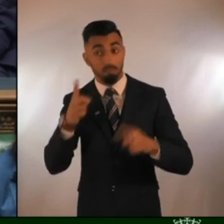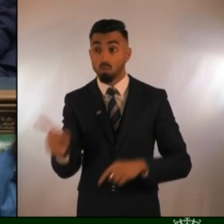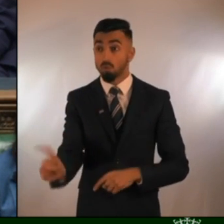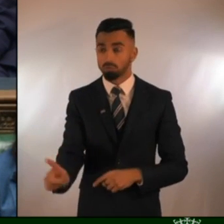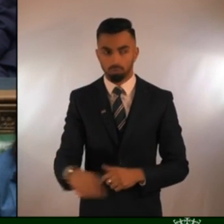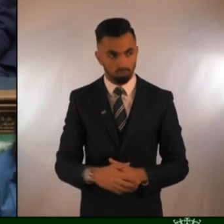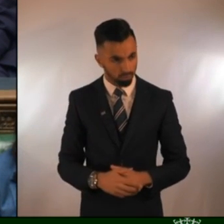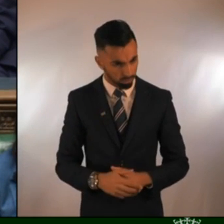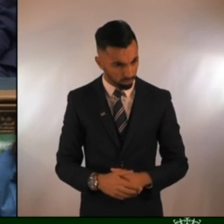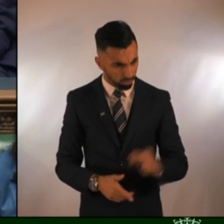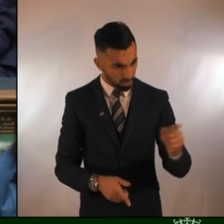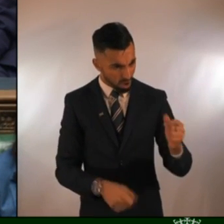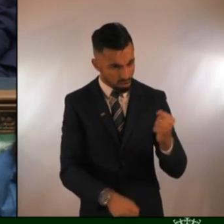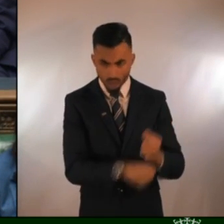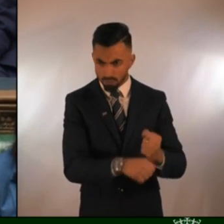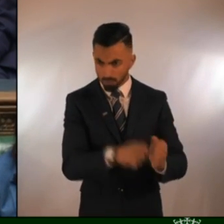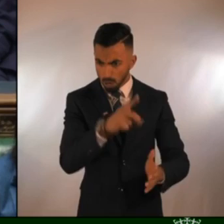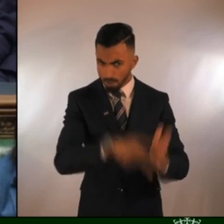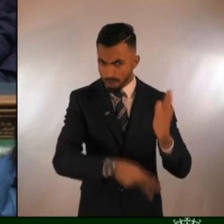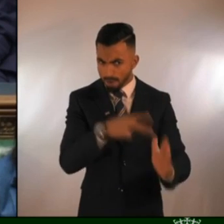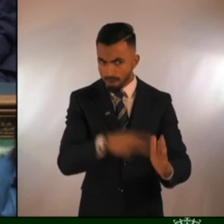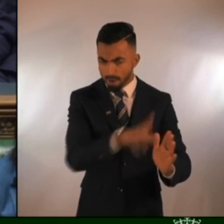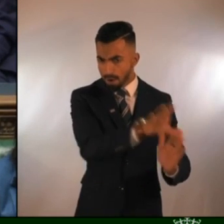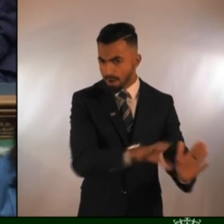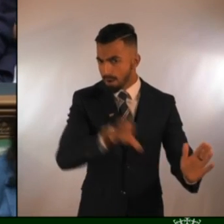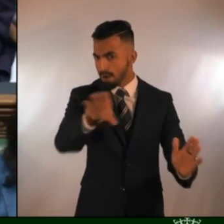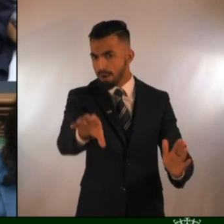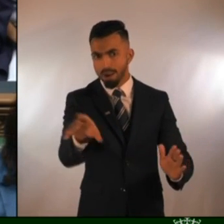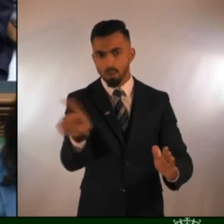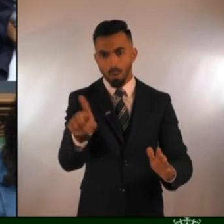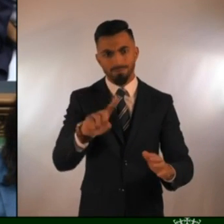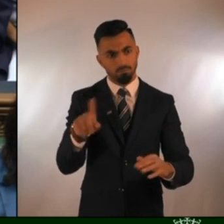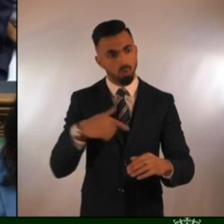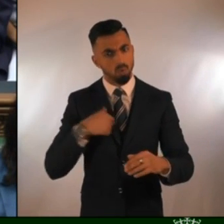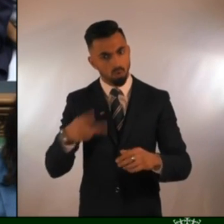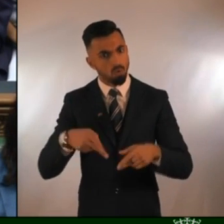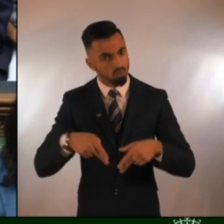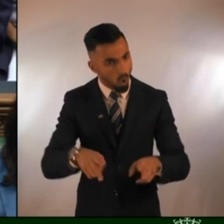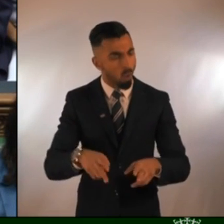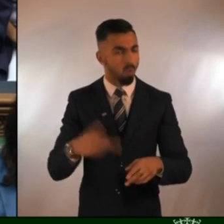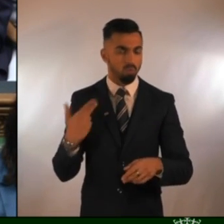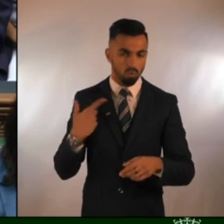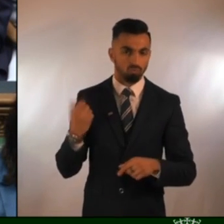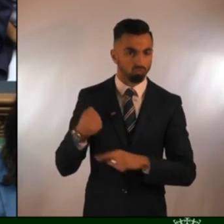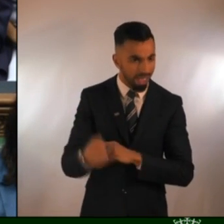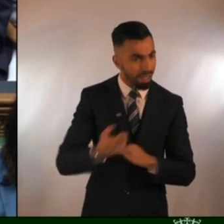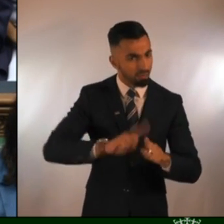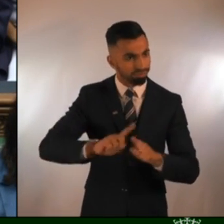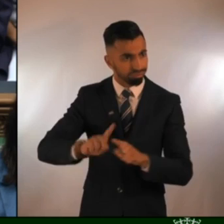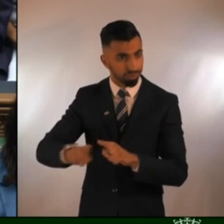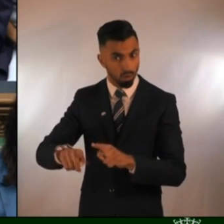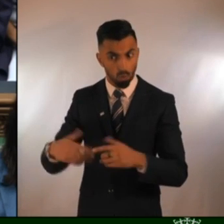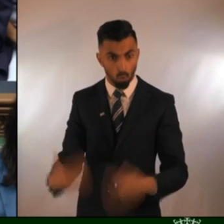in public investment should boost potential output too. If future governments have the same determination to continue